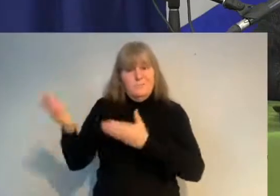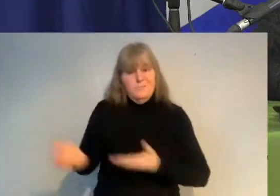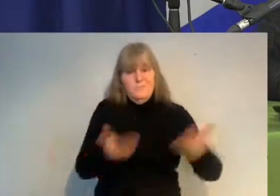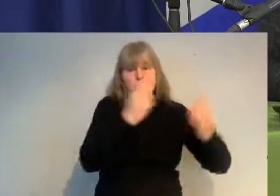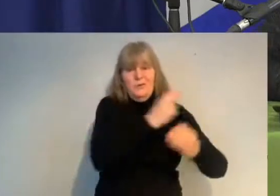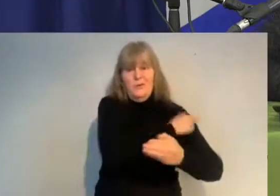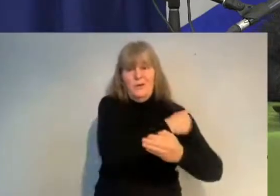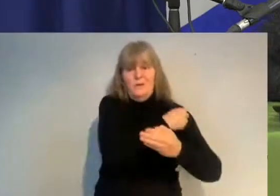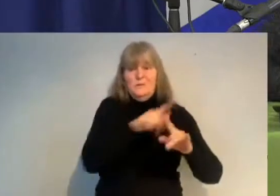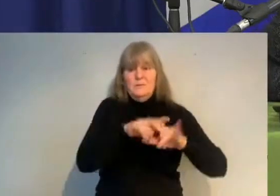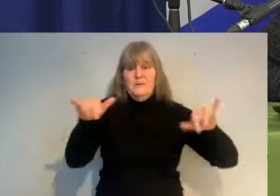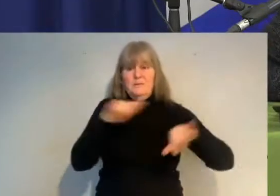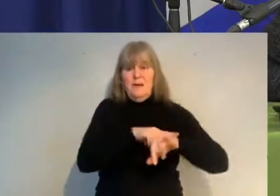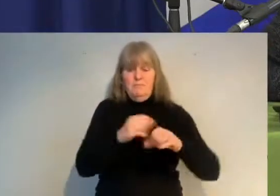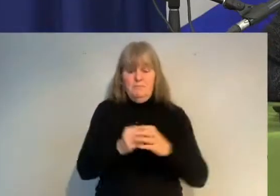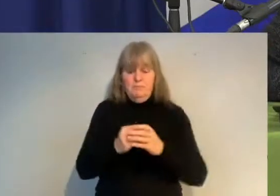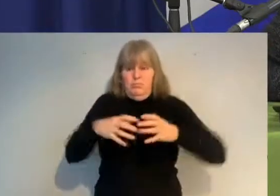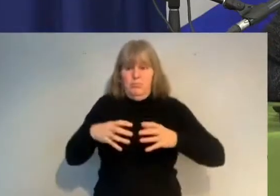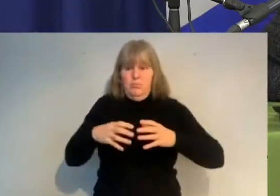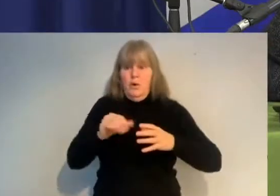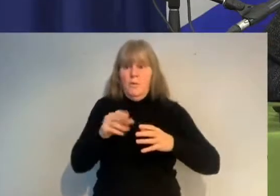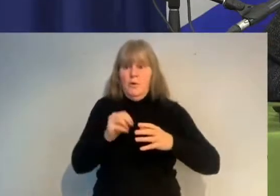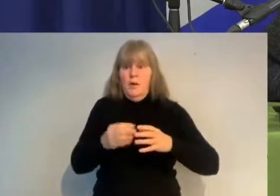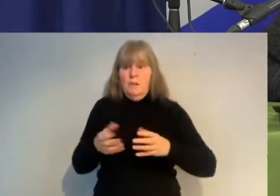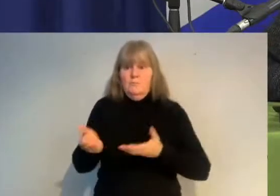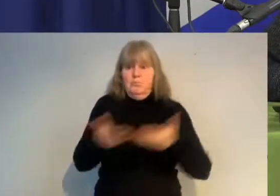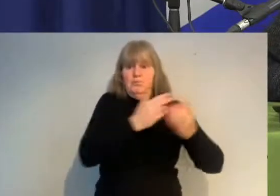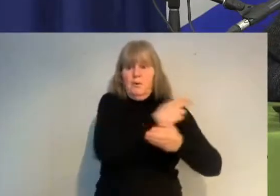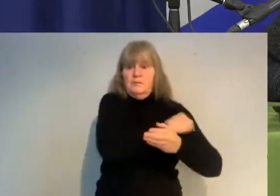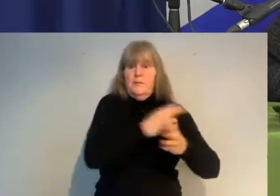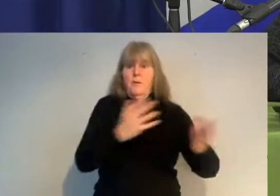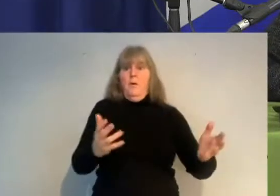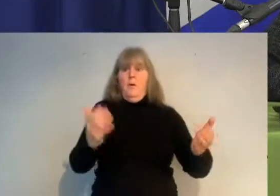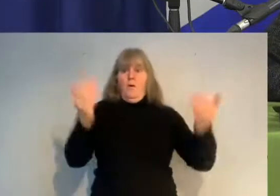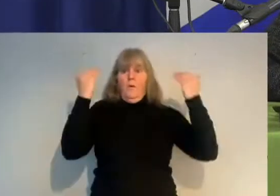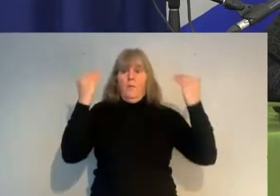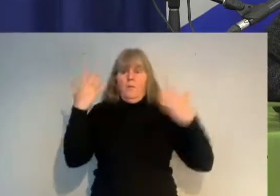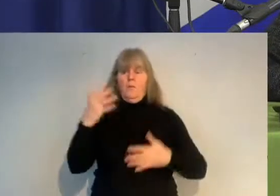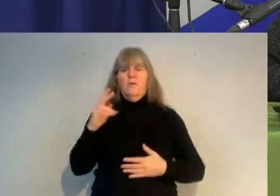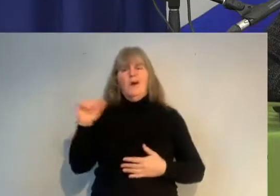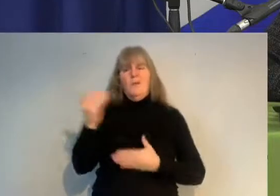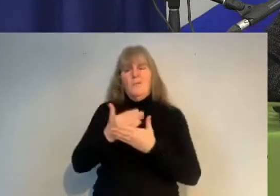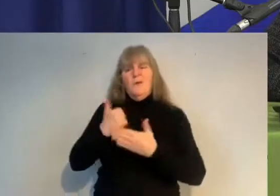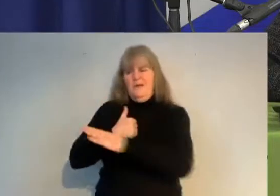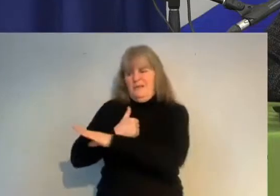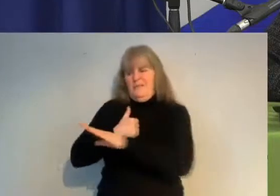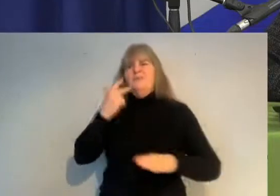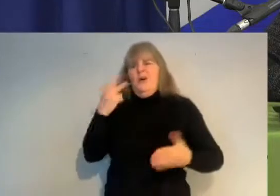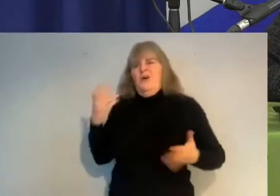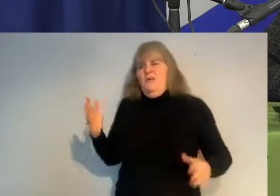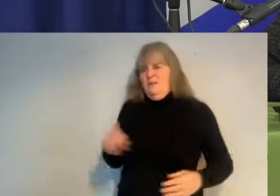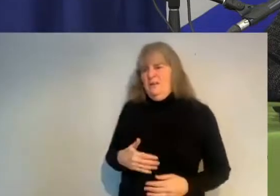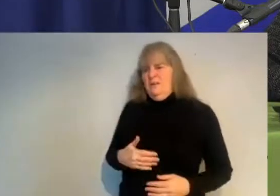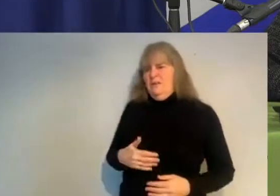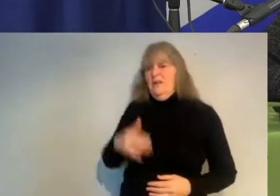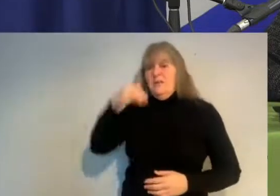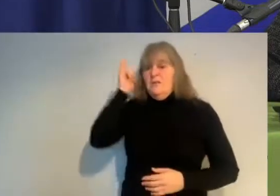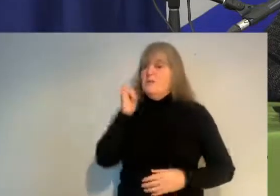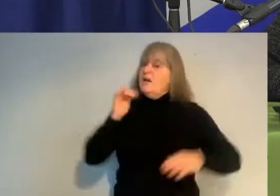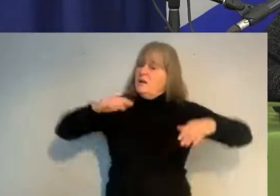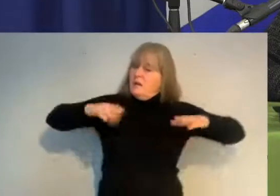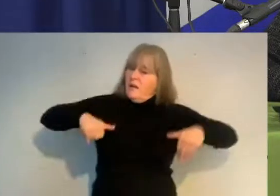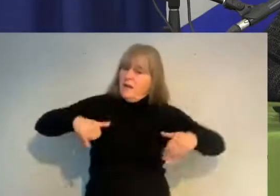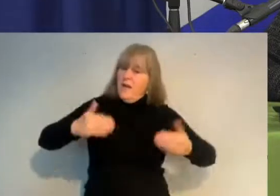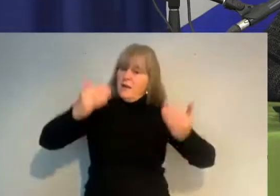time. We are starting to see this in other parts of Canada. In Yukon, we're not there.